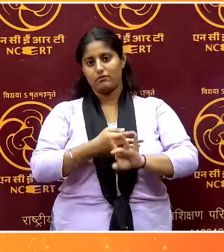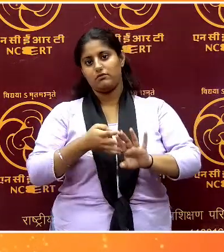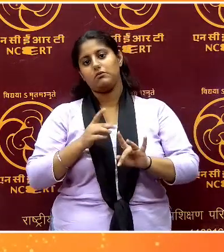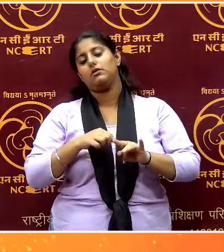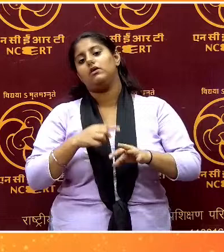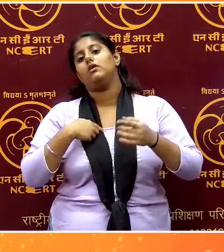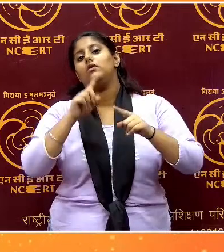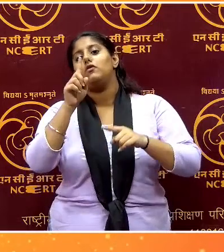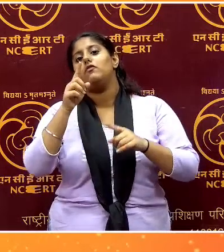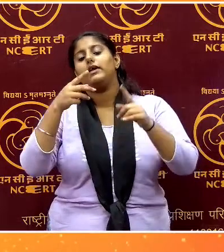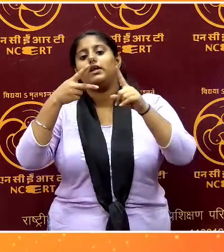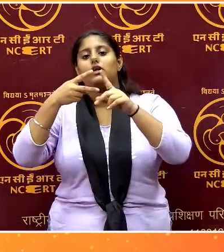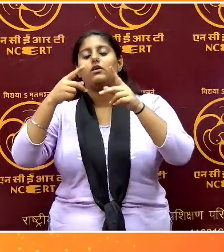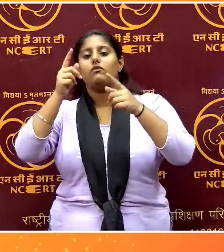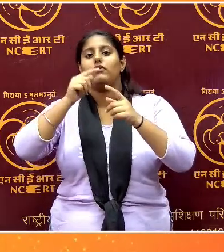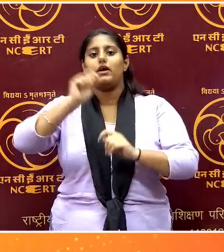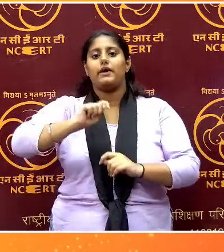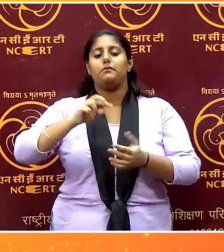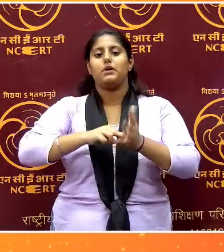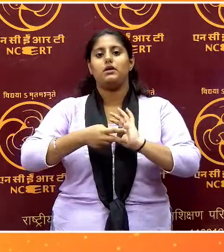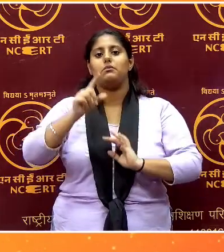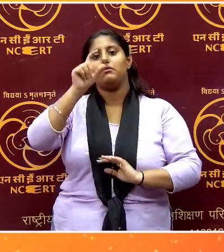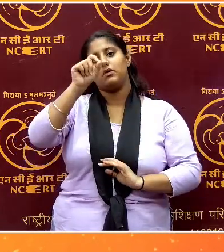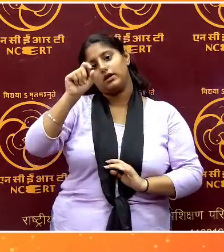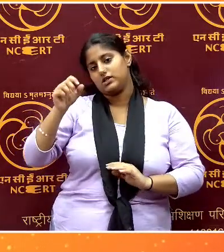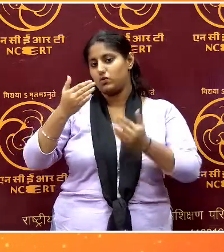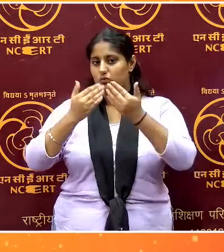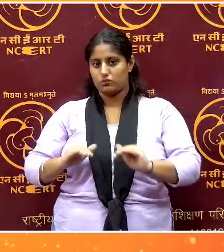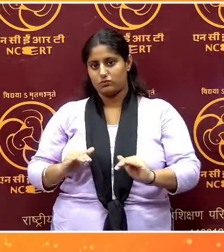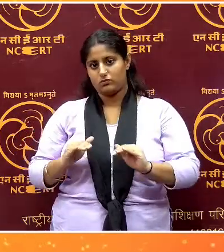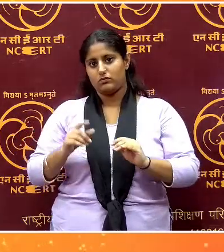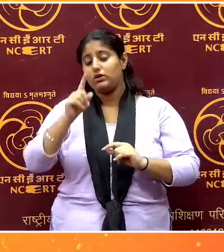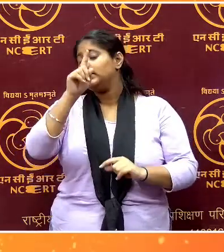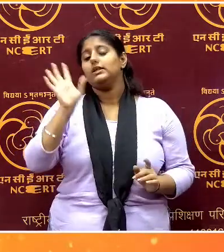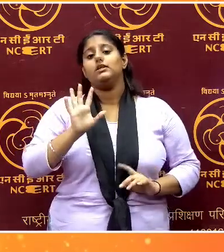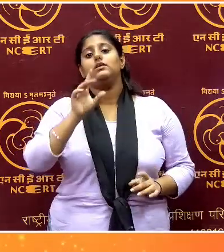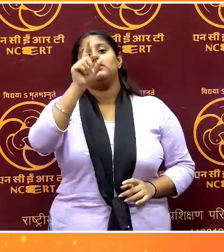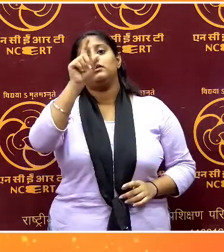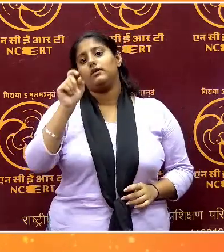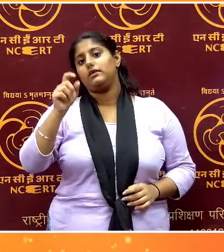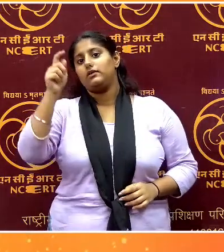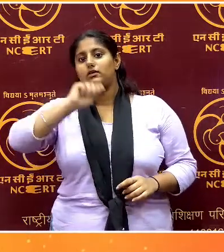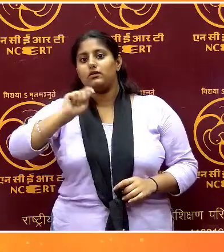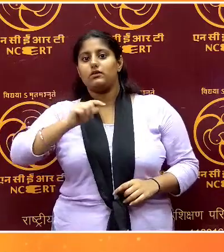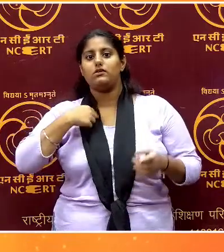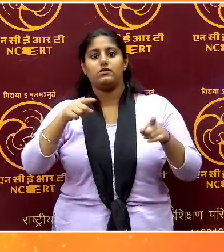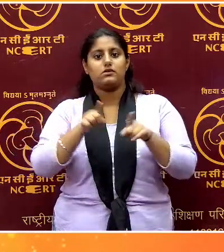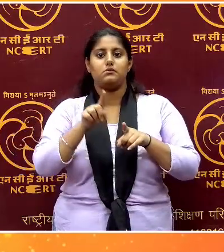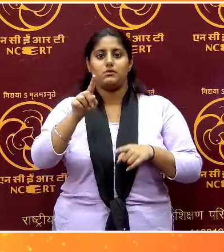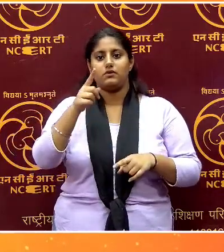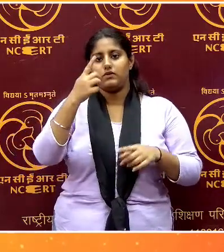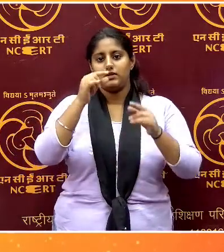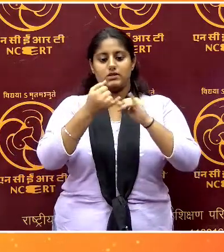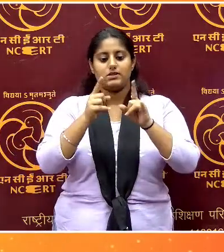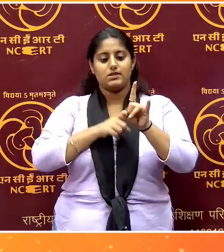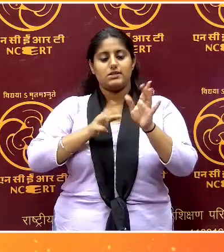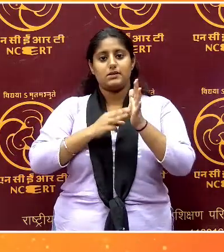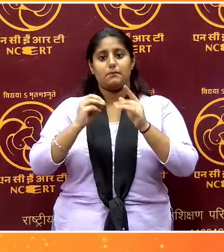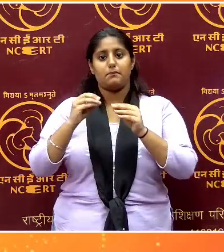how many kites? 100. 100 kites. This is to make you realize, children, that we can use one symbol